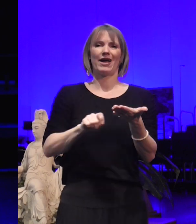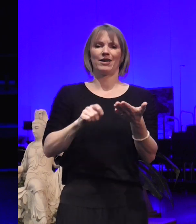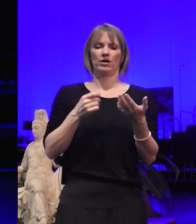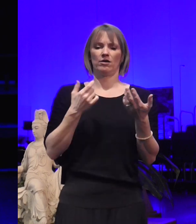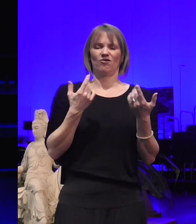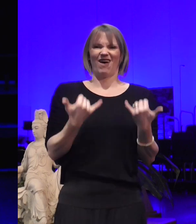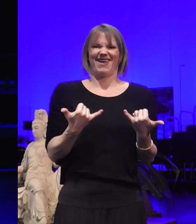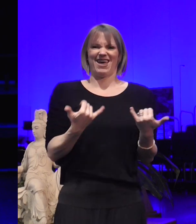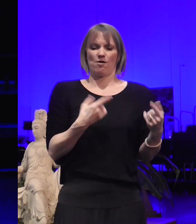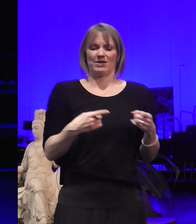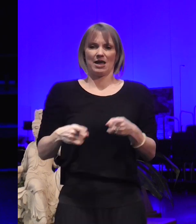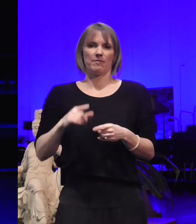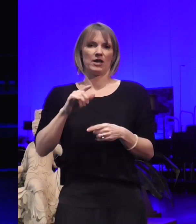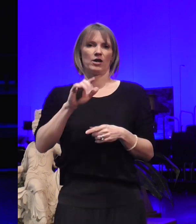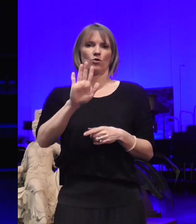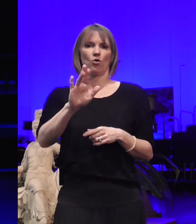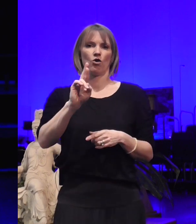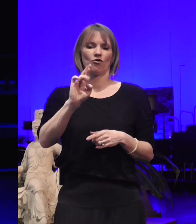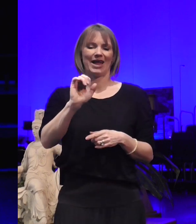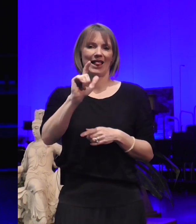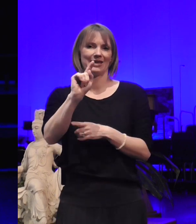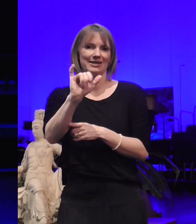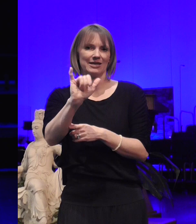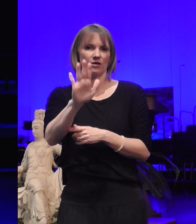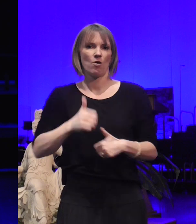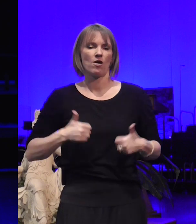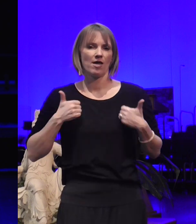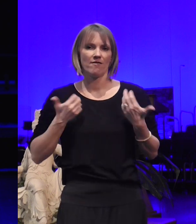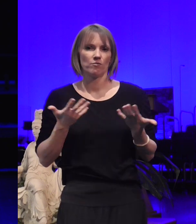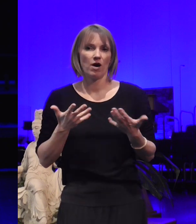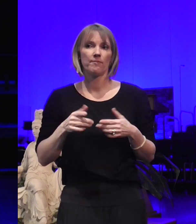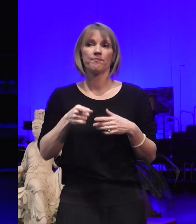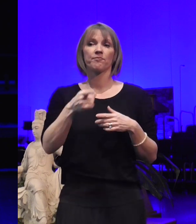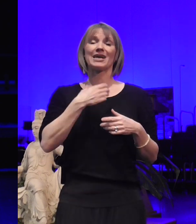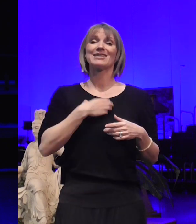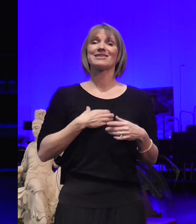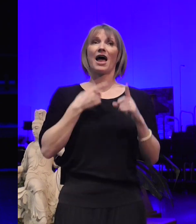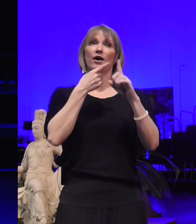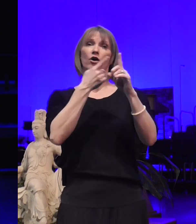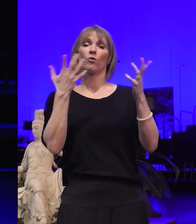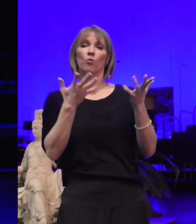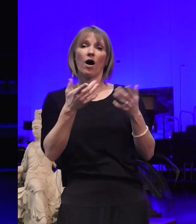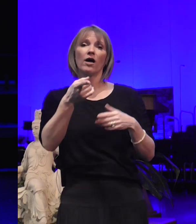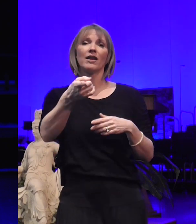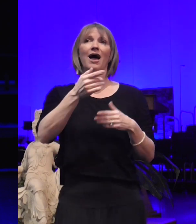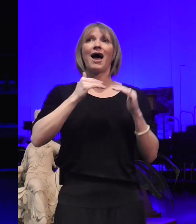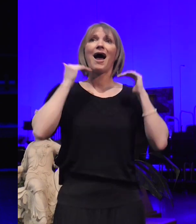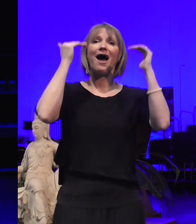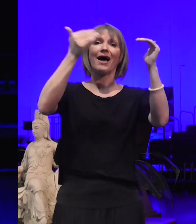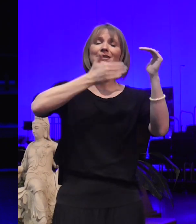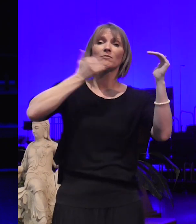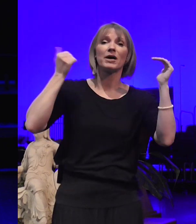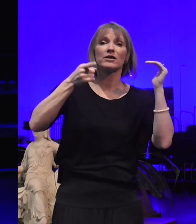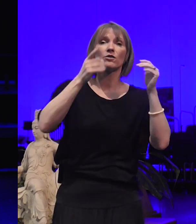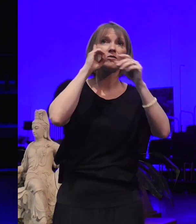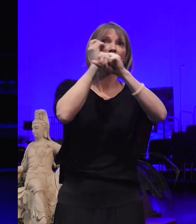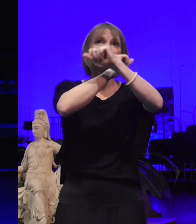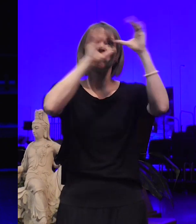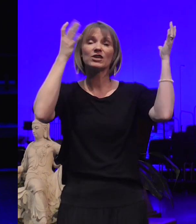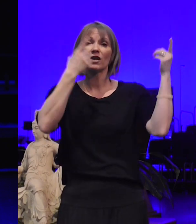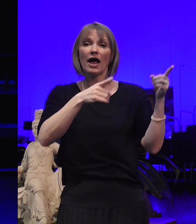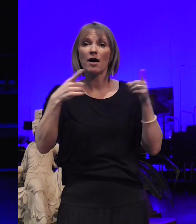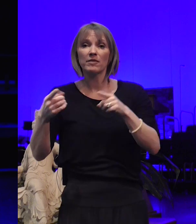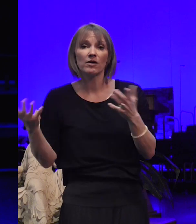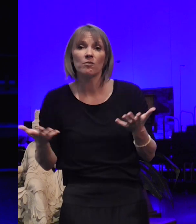of affairs? What is the current reality I'm experiencing in my life? Desired outcome. What is the highest and best you can envision taking